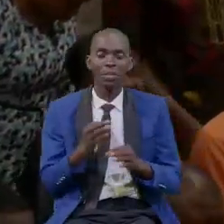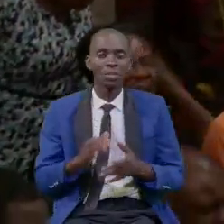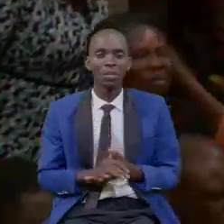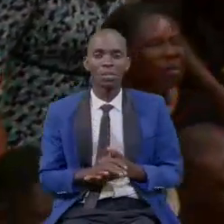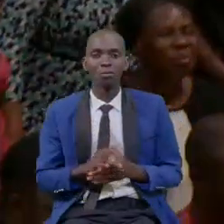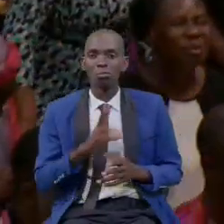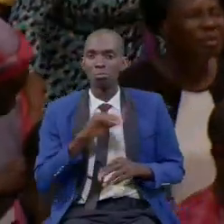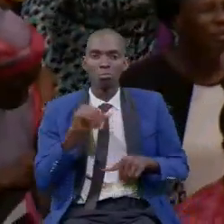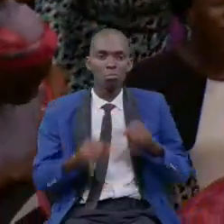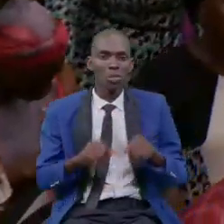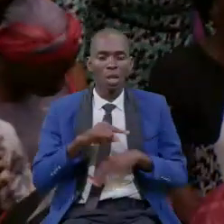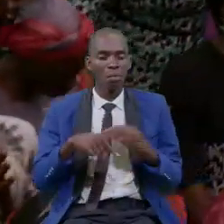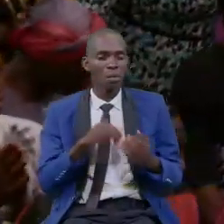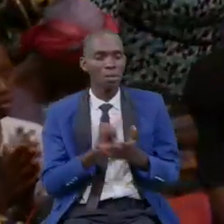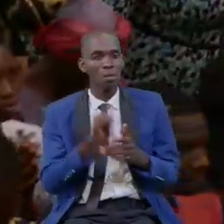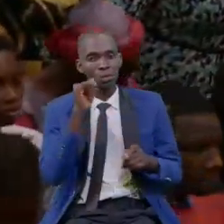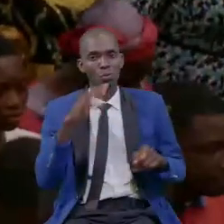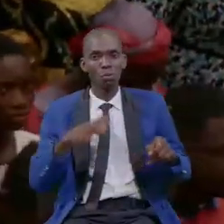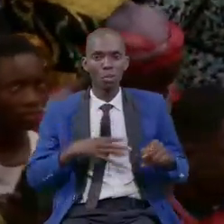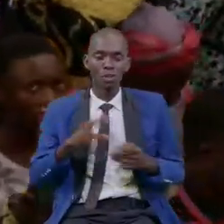about her conversion.